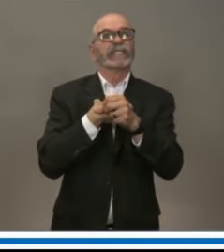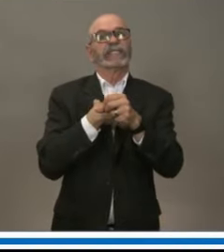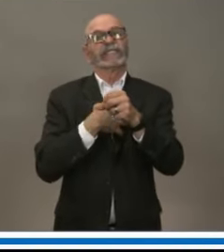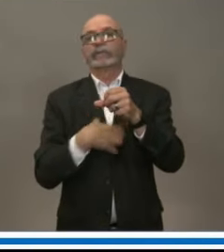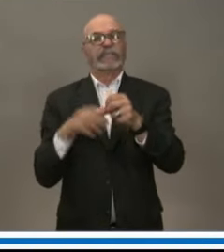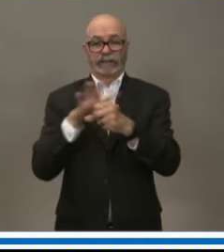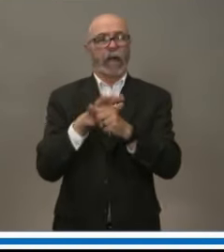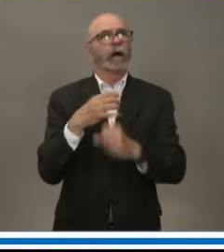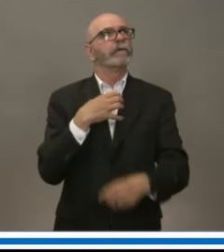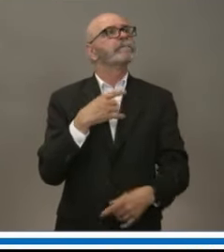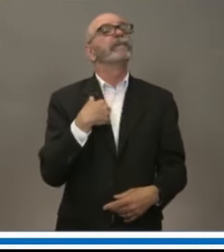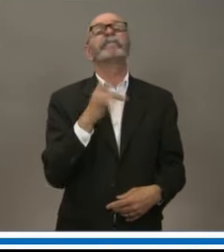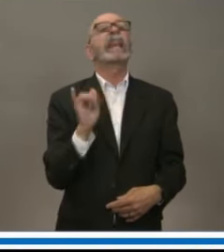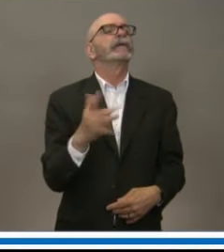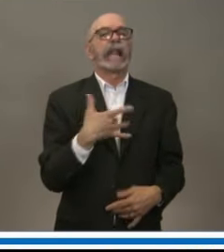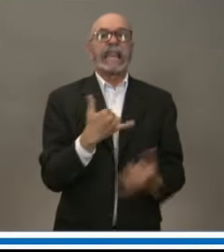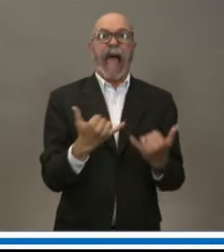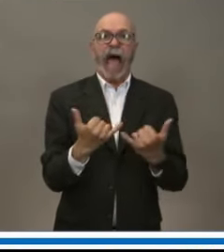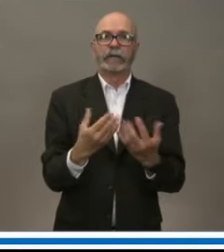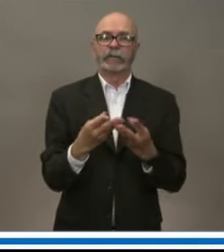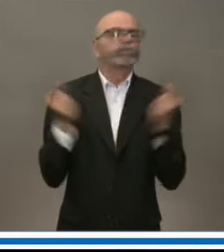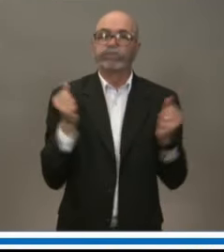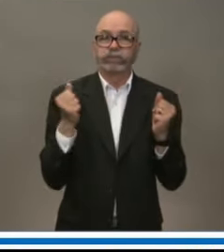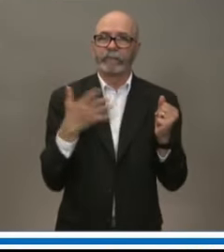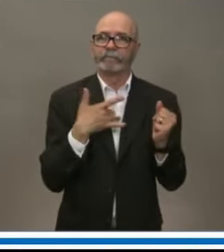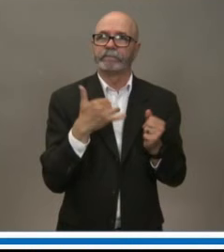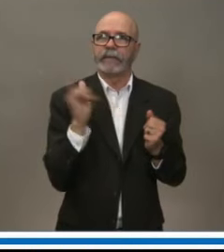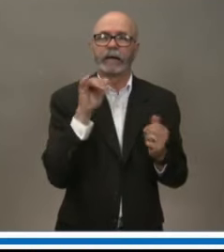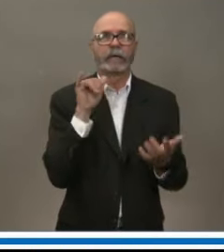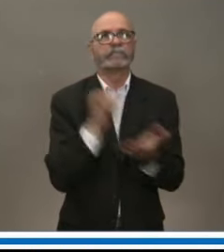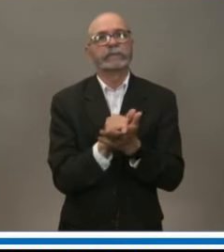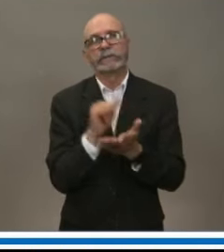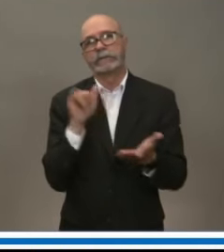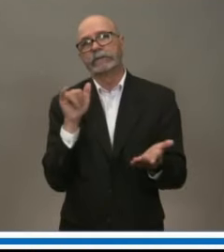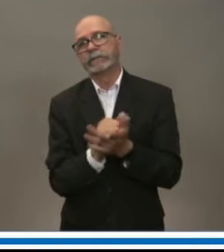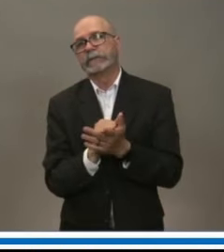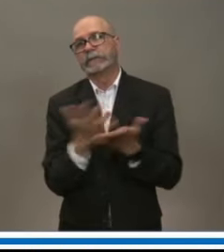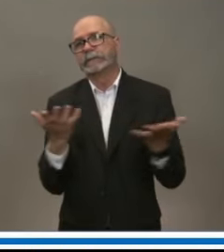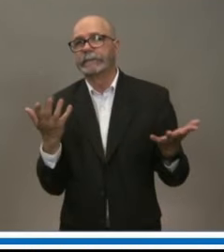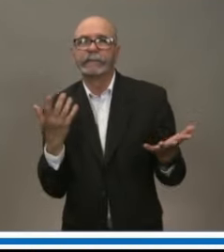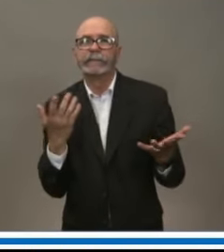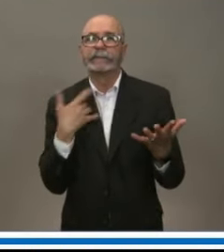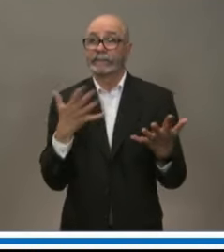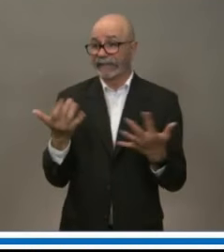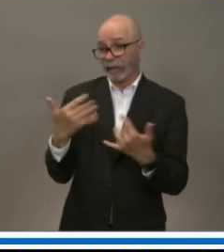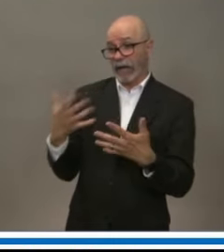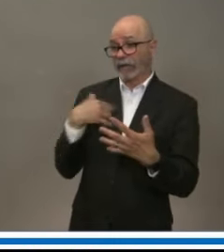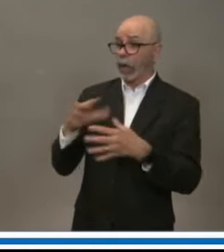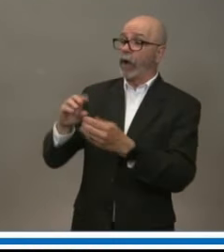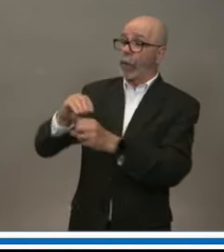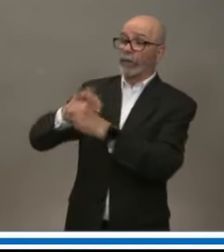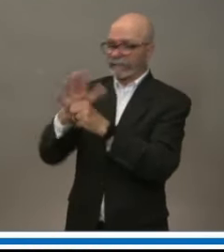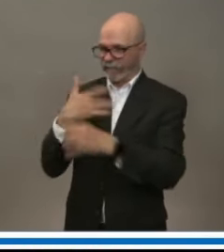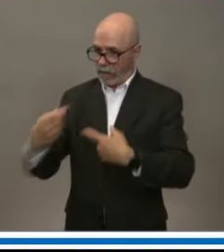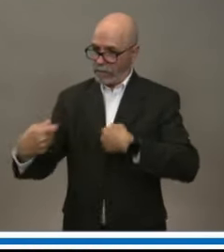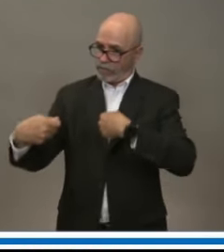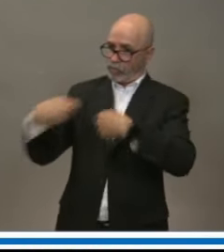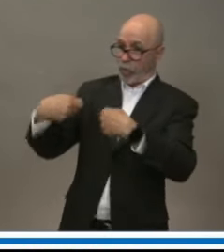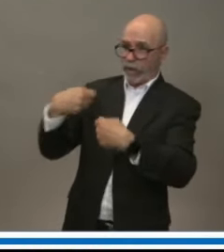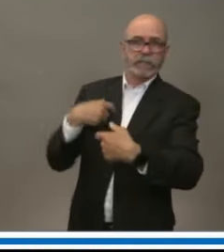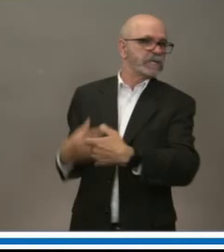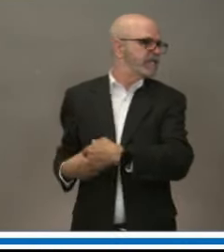here, let's not let it control us. Let's stay true to who we are. Let's not allow this virus to take